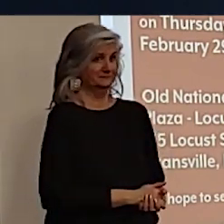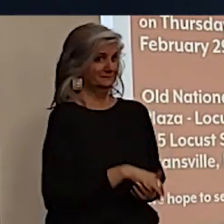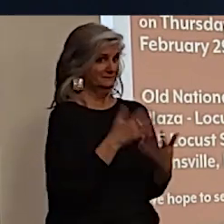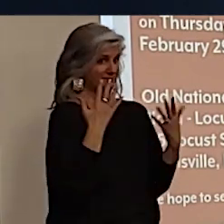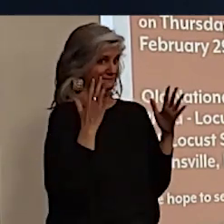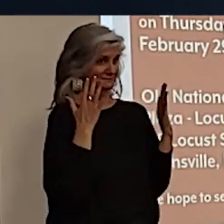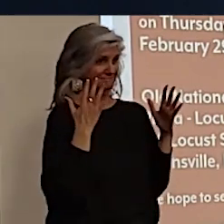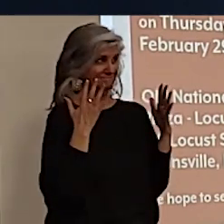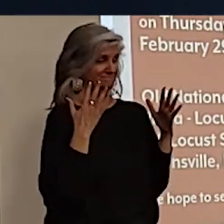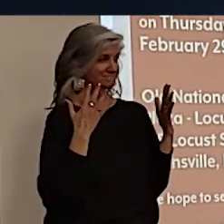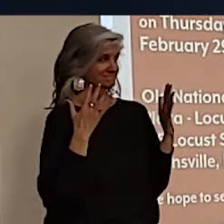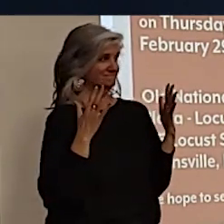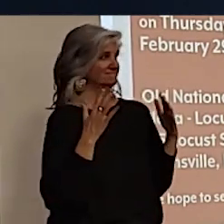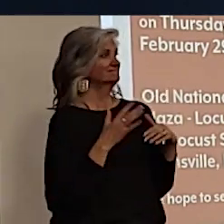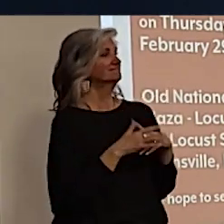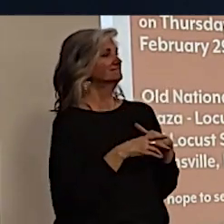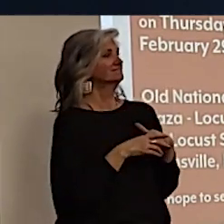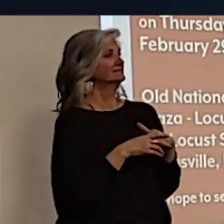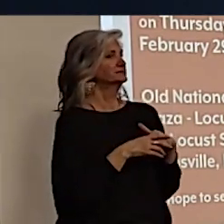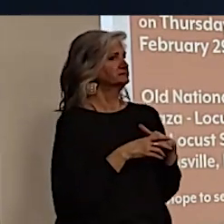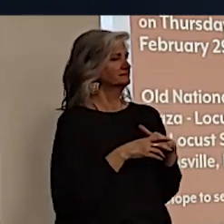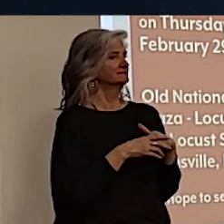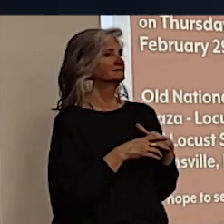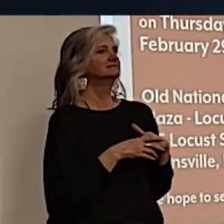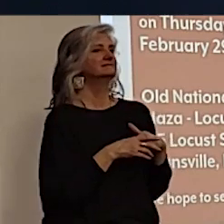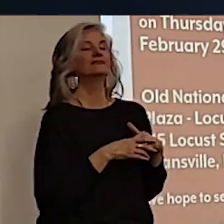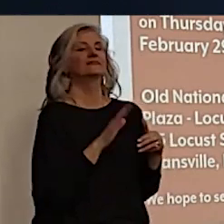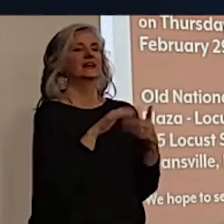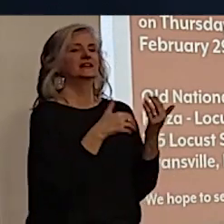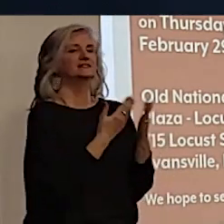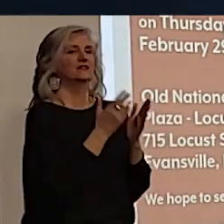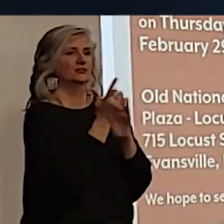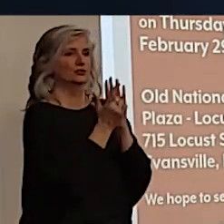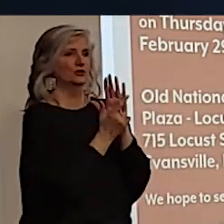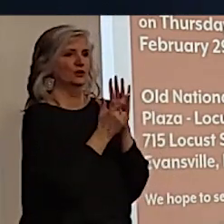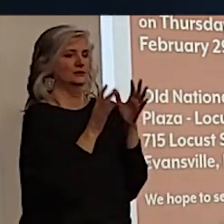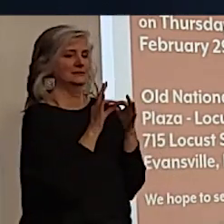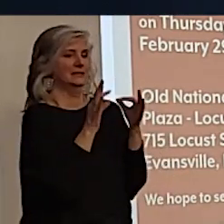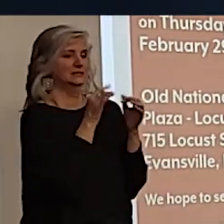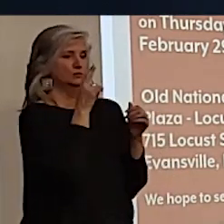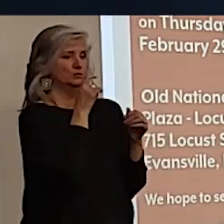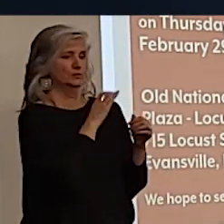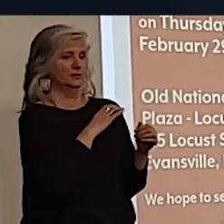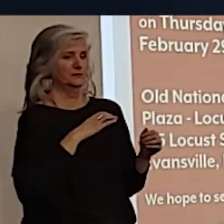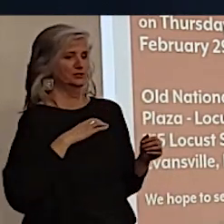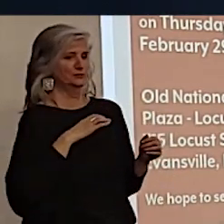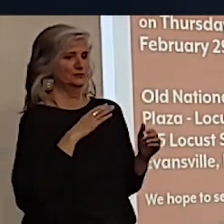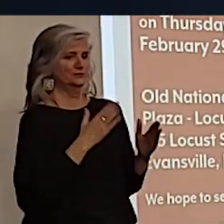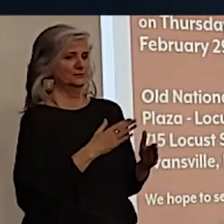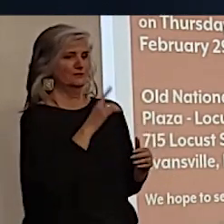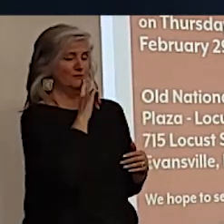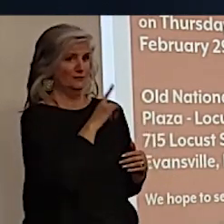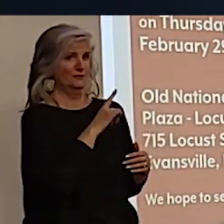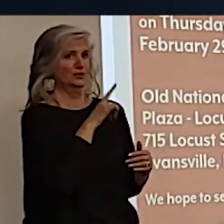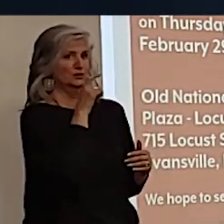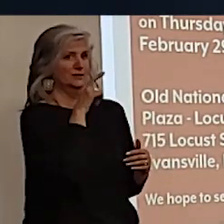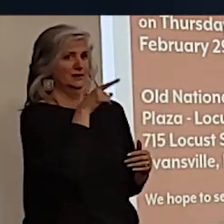That's it. So that's all the law says about who the commissioners are and who they have to